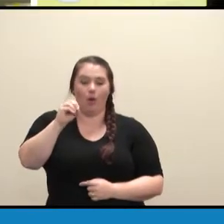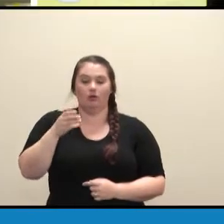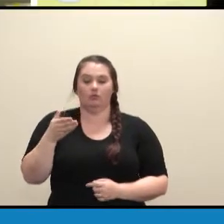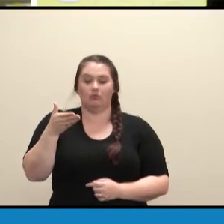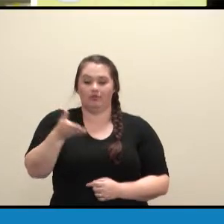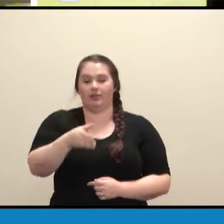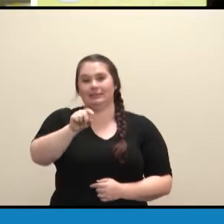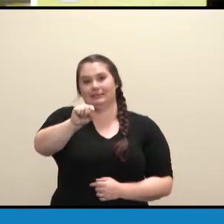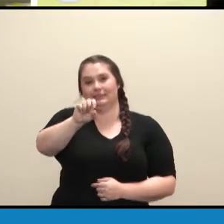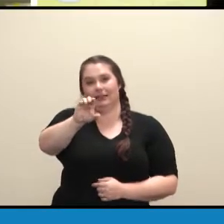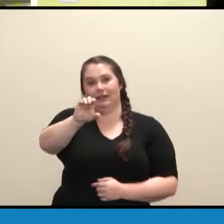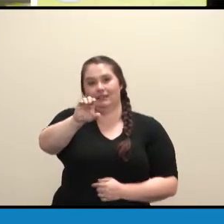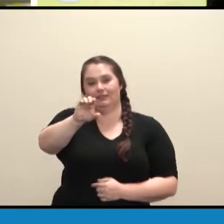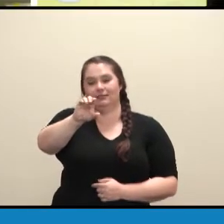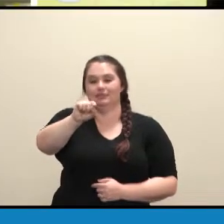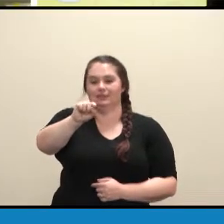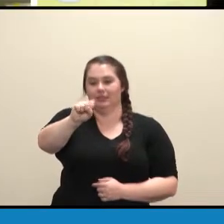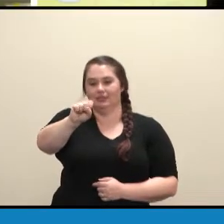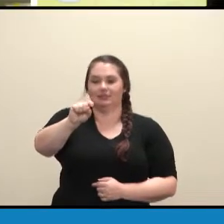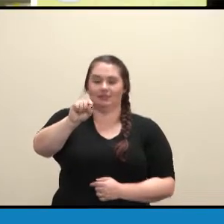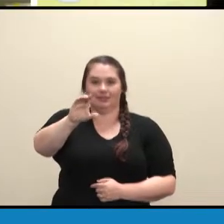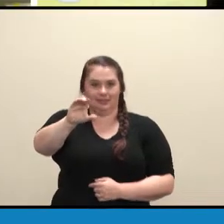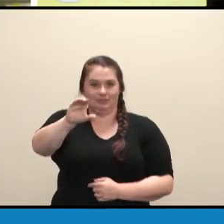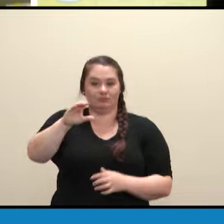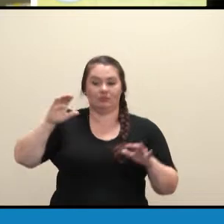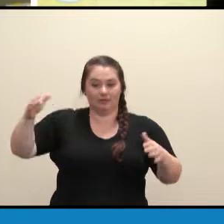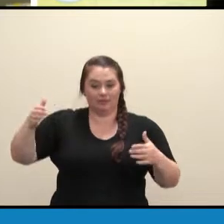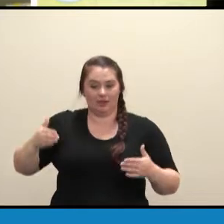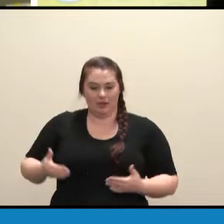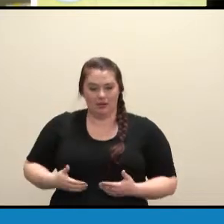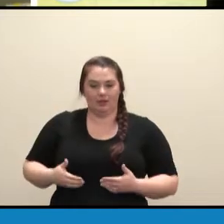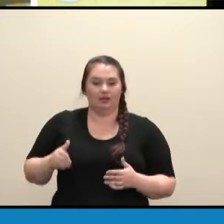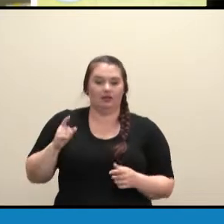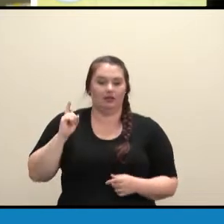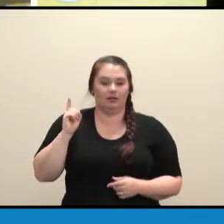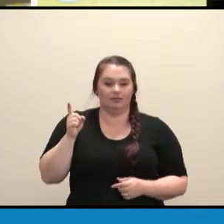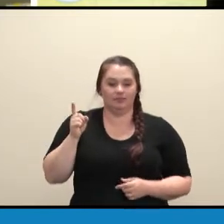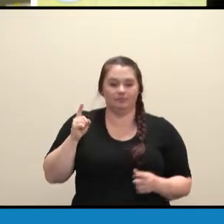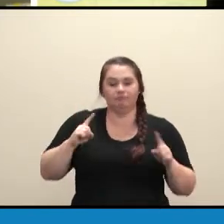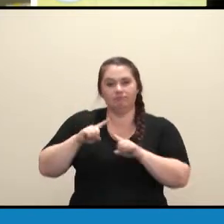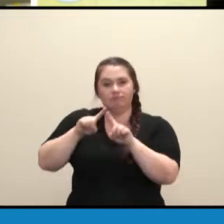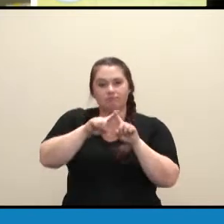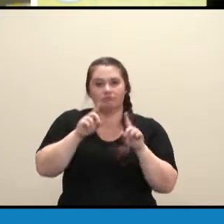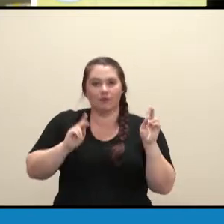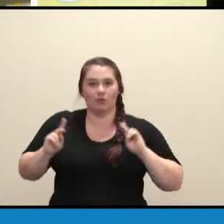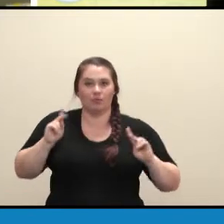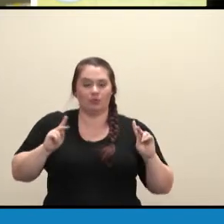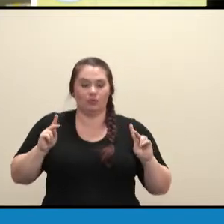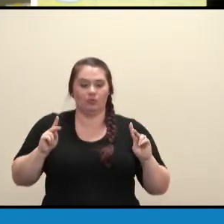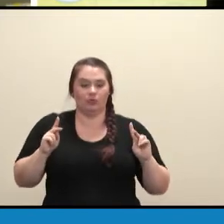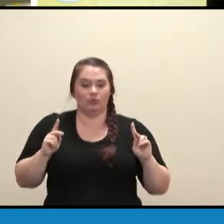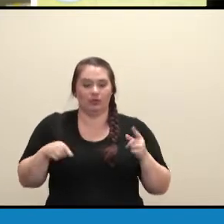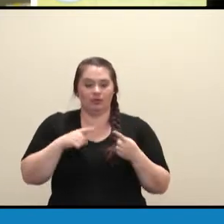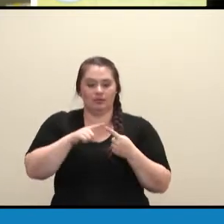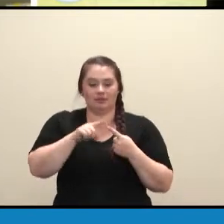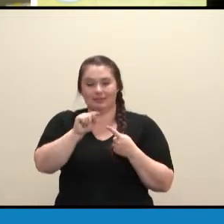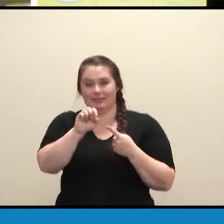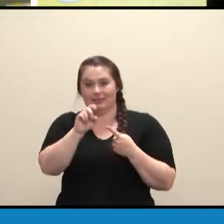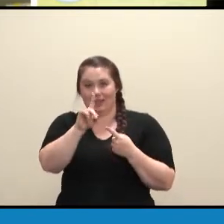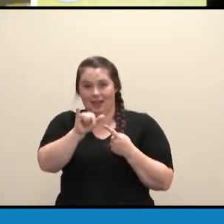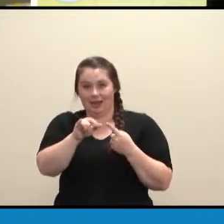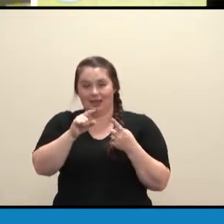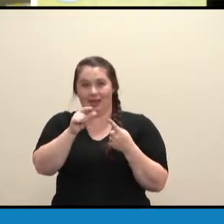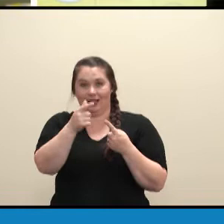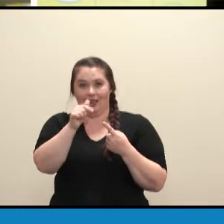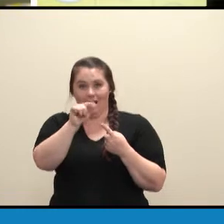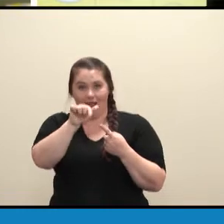TSTC, and we invited Professors Julie Schell and Tammy, there's some pictures there, and Tammy Glass from the University of Texas